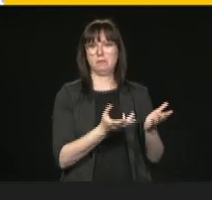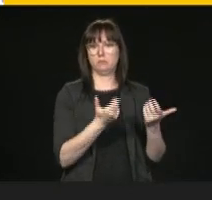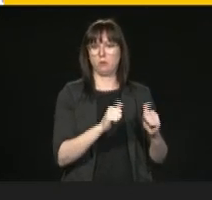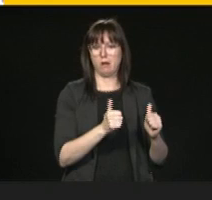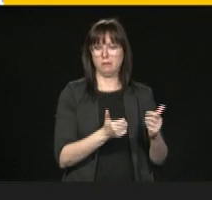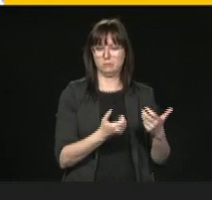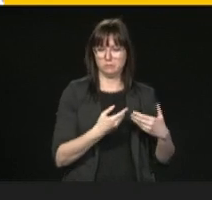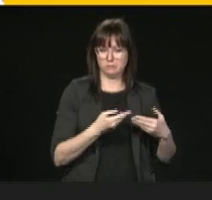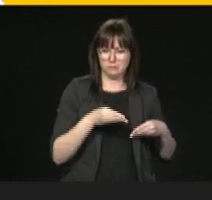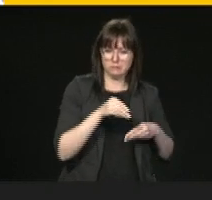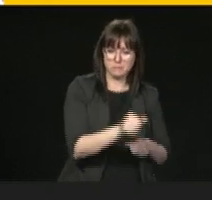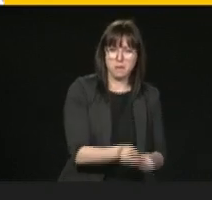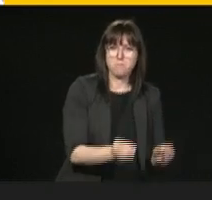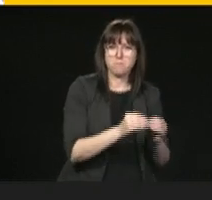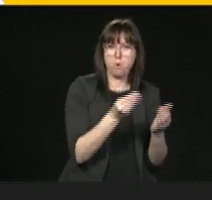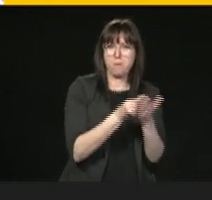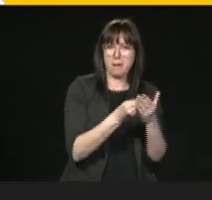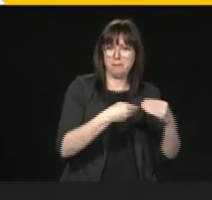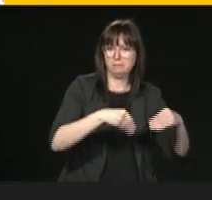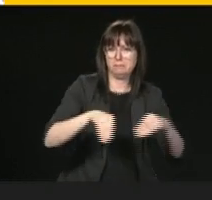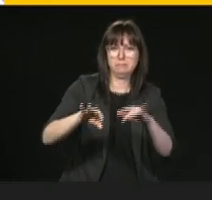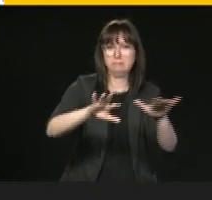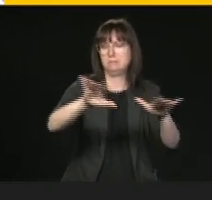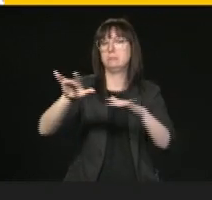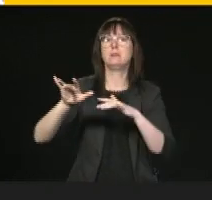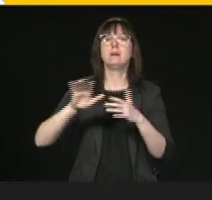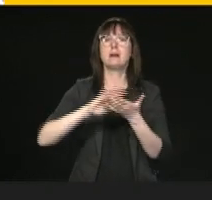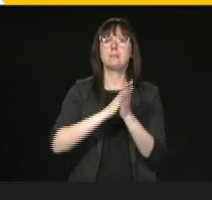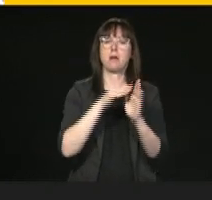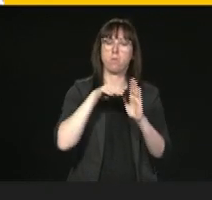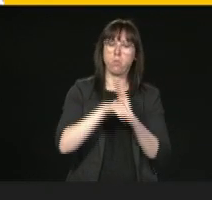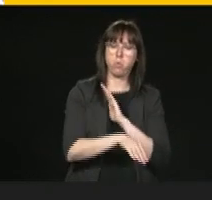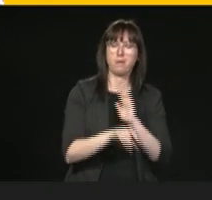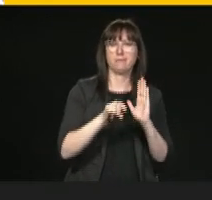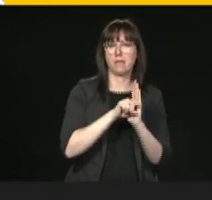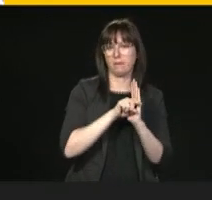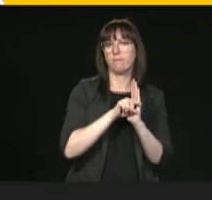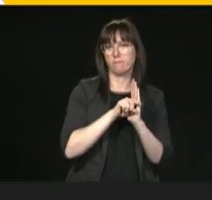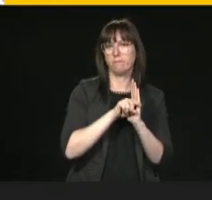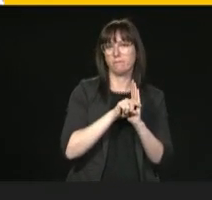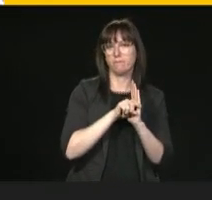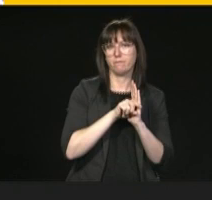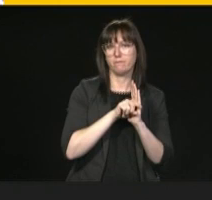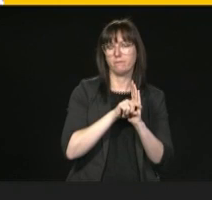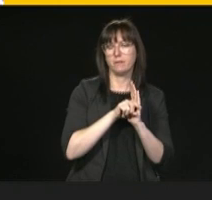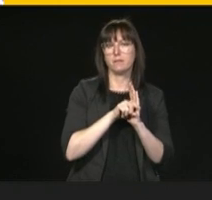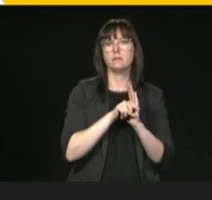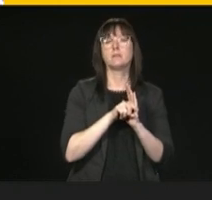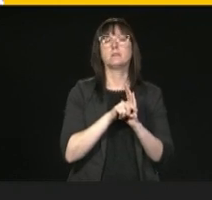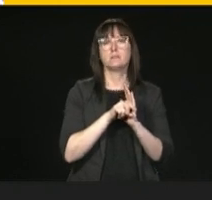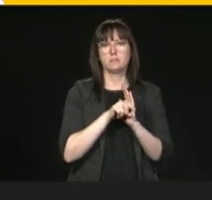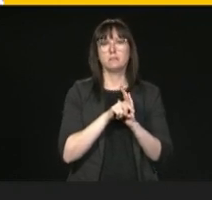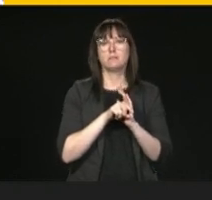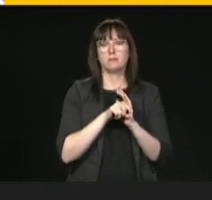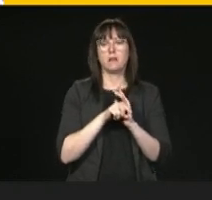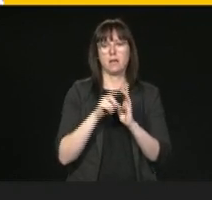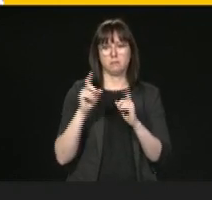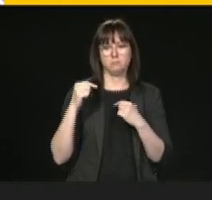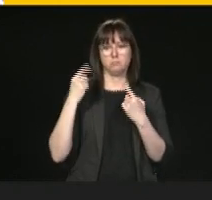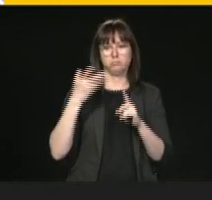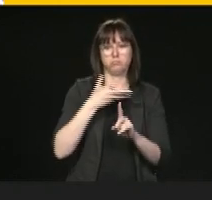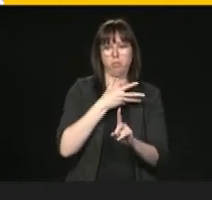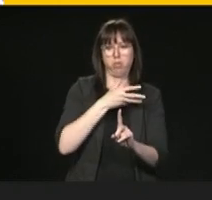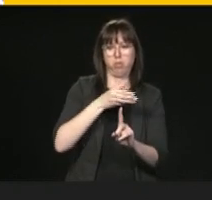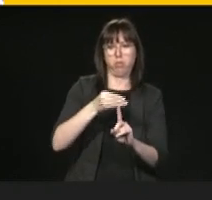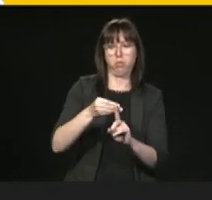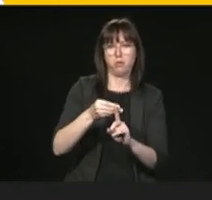is an authorized message from the Ontario government that will be sent to everyone here in the province of Ontario. Let's go back now to our press